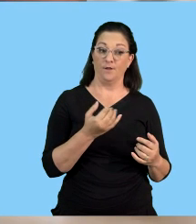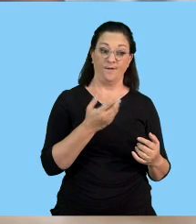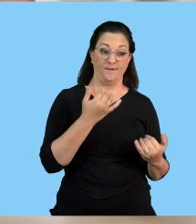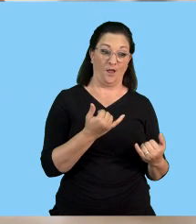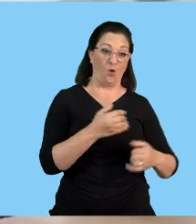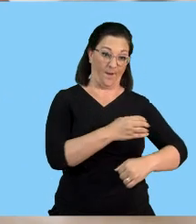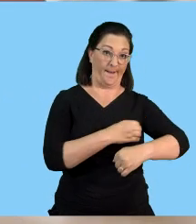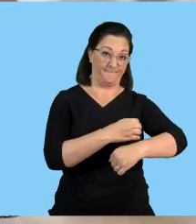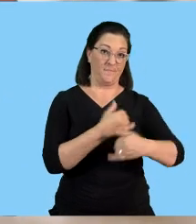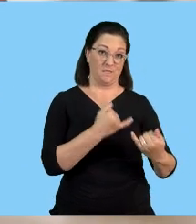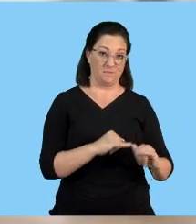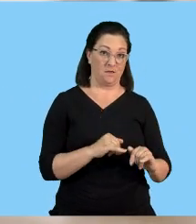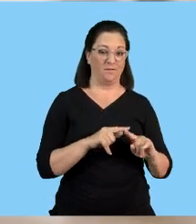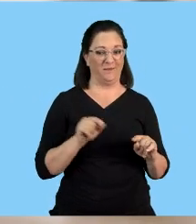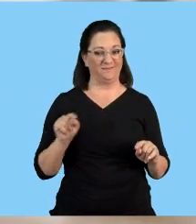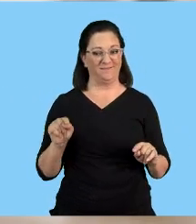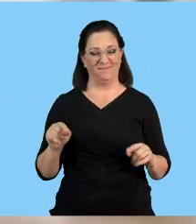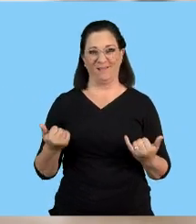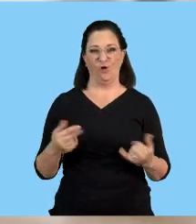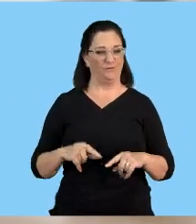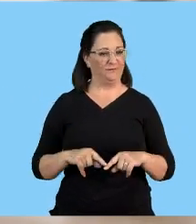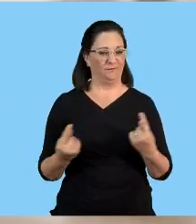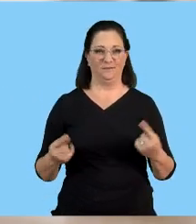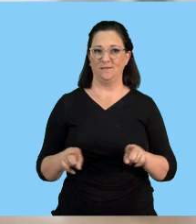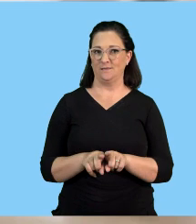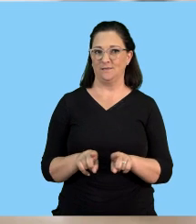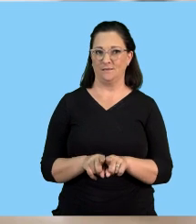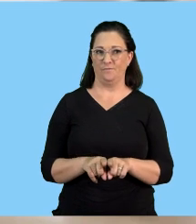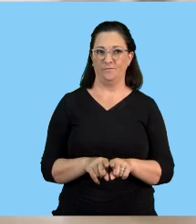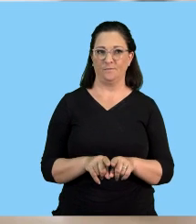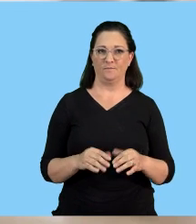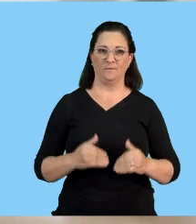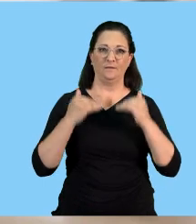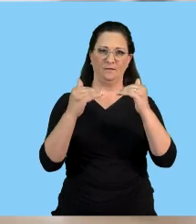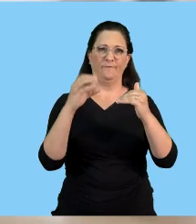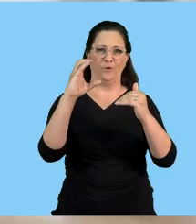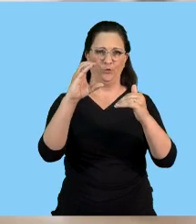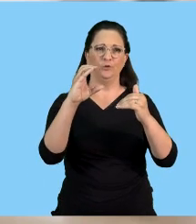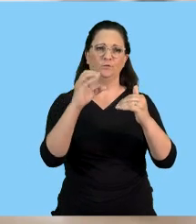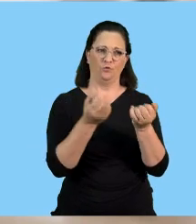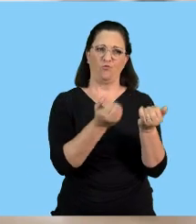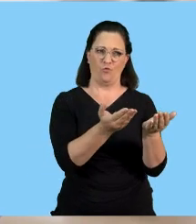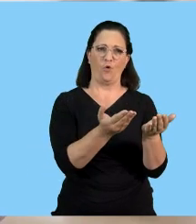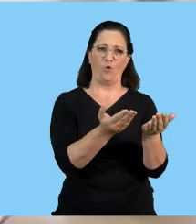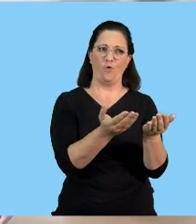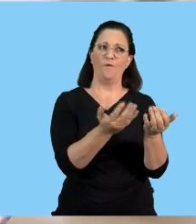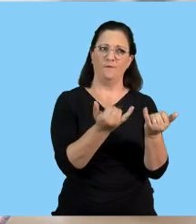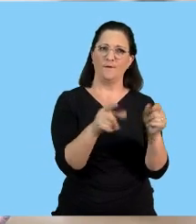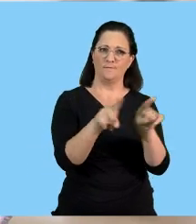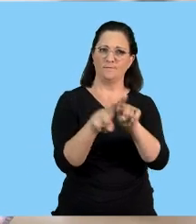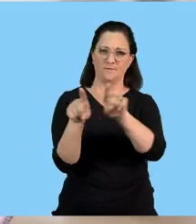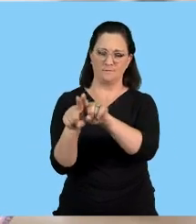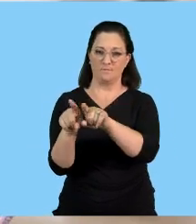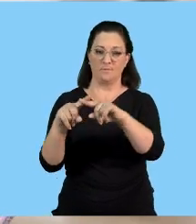cars. But it appeals to who? To the existing customers. The very same people that we are offering food, we are saying to them, we can also give you cars. I hope